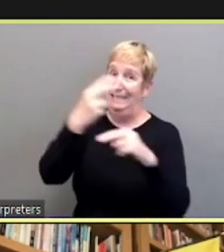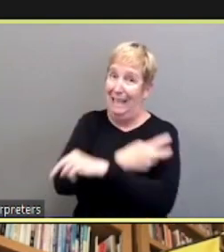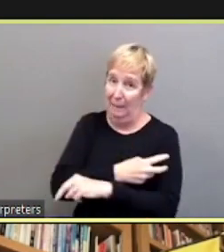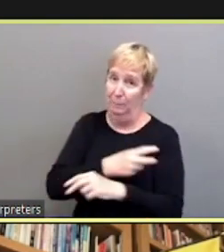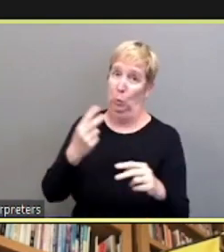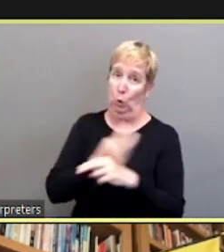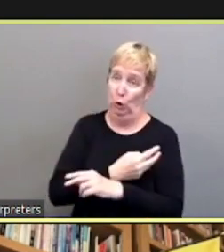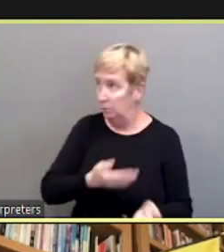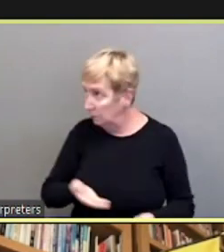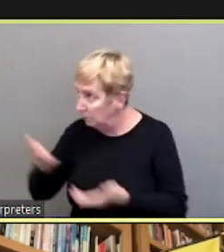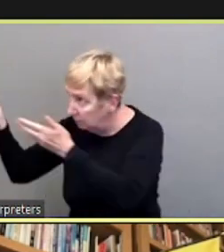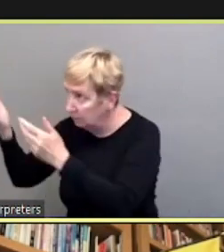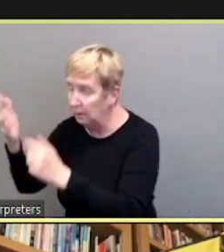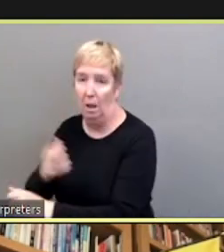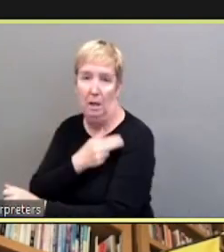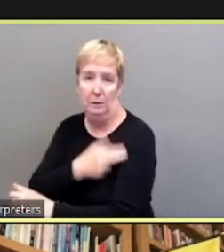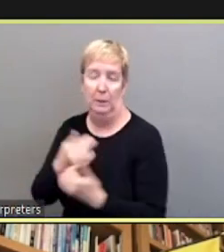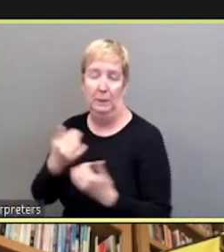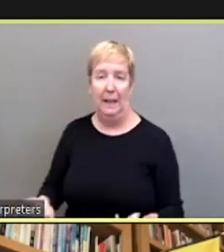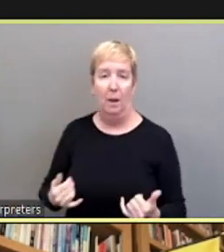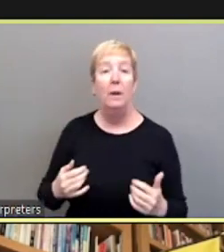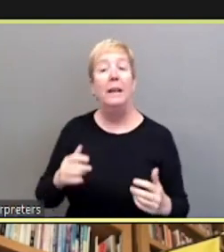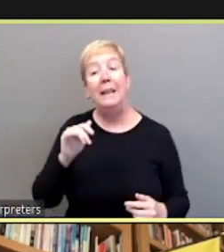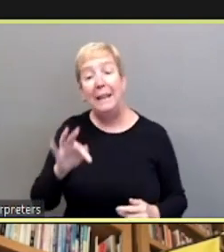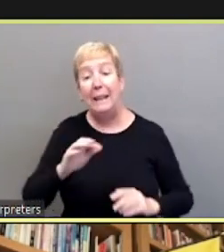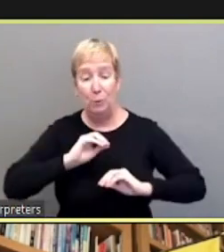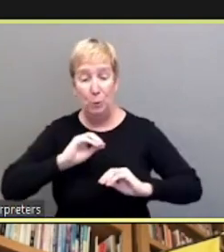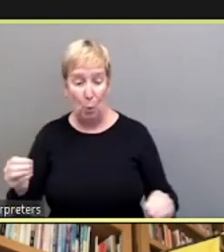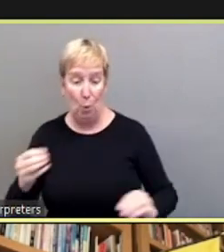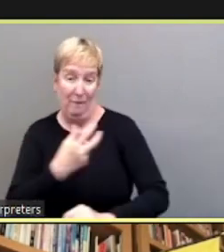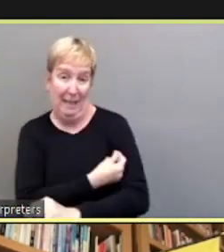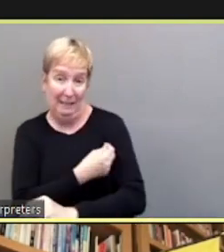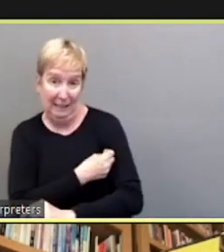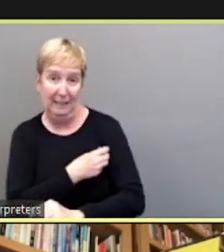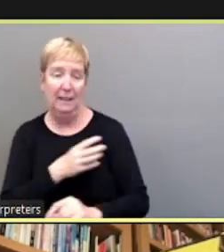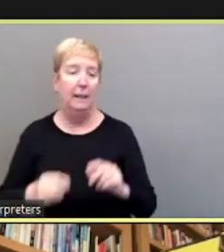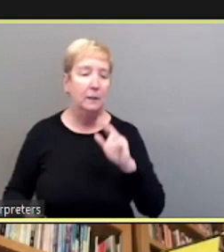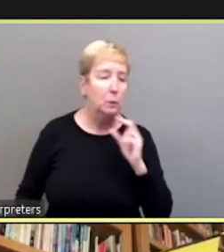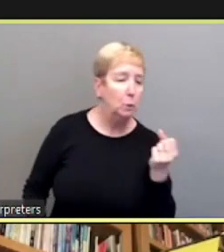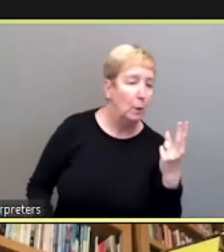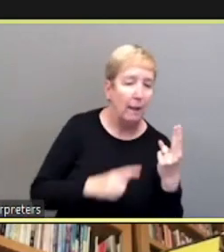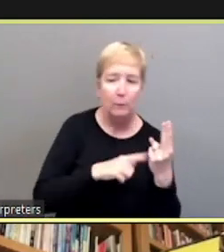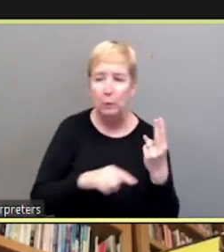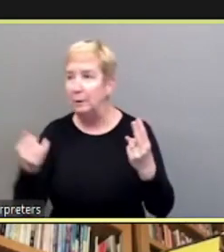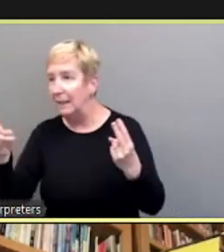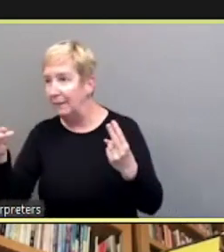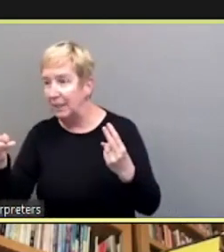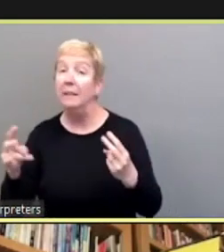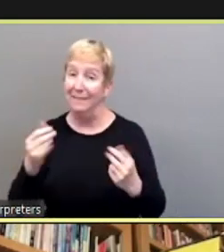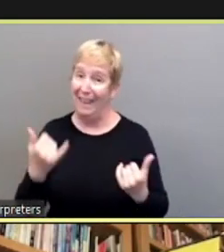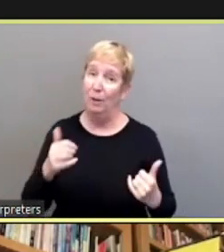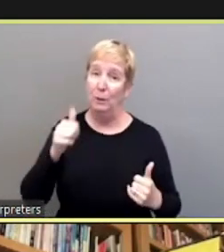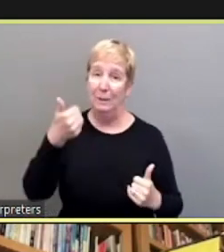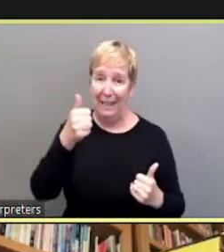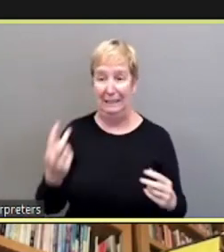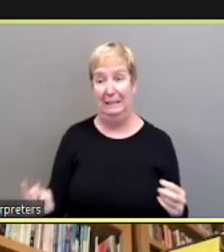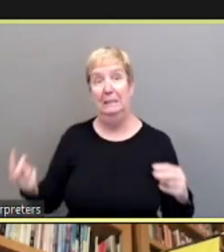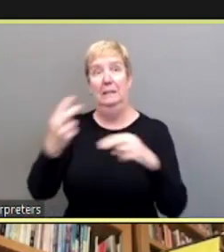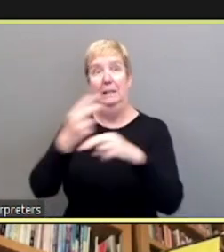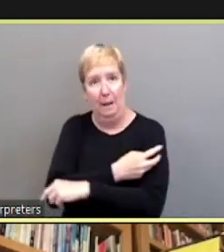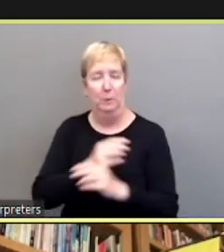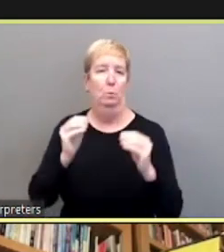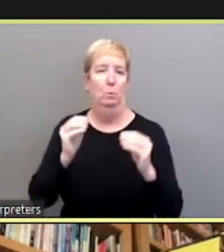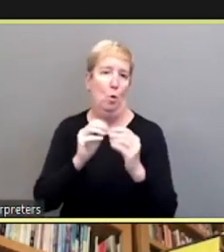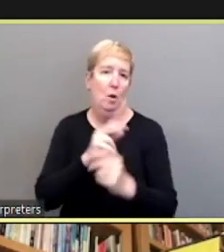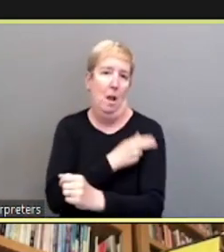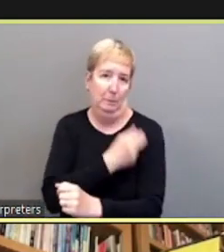that unvaccinated adolescents, 12 to 17, are being hospitalized 10 times more frequently